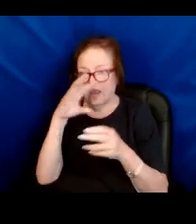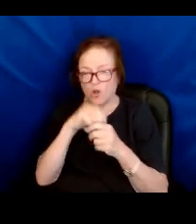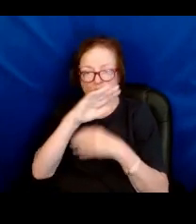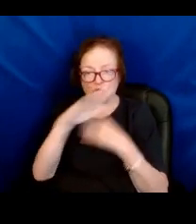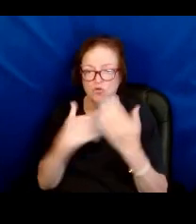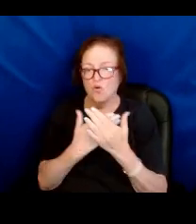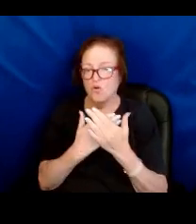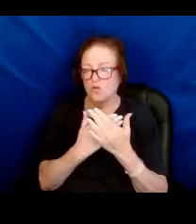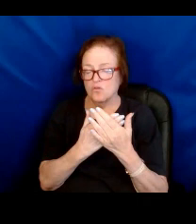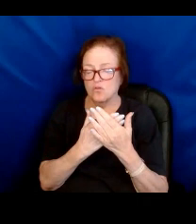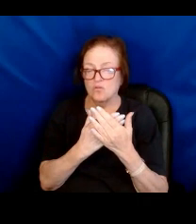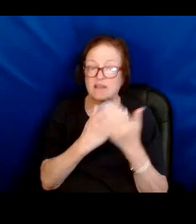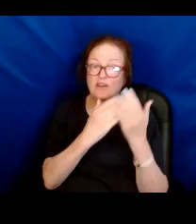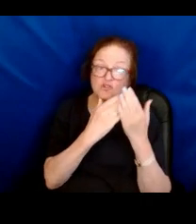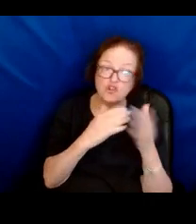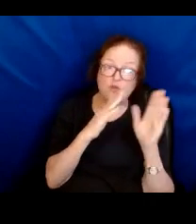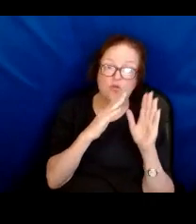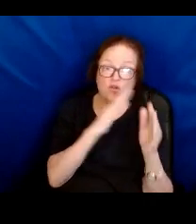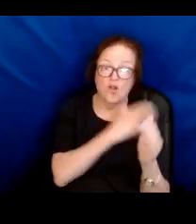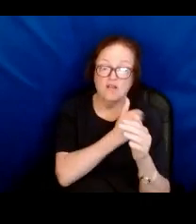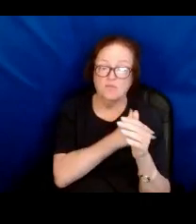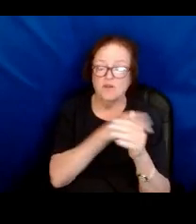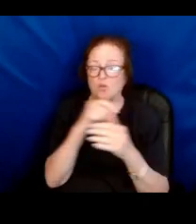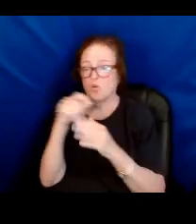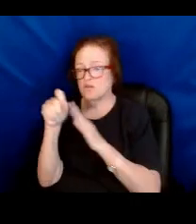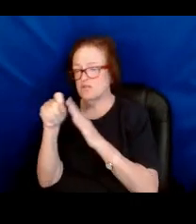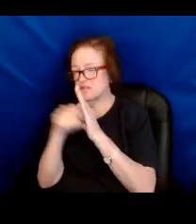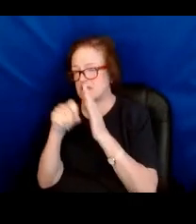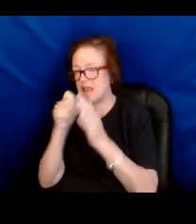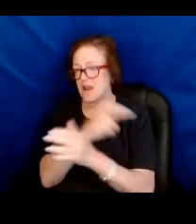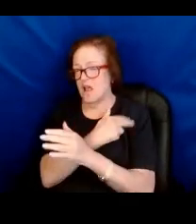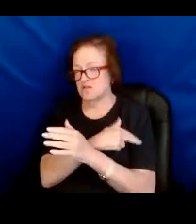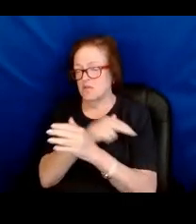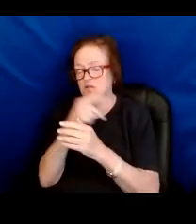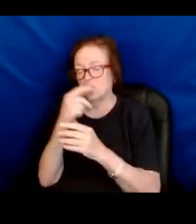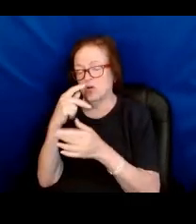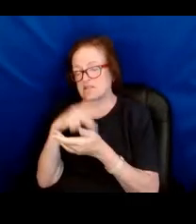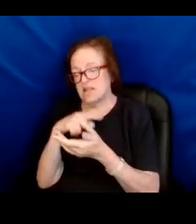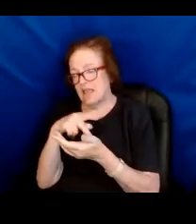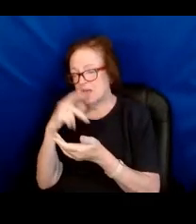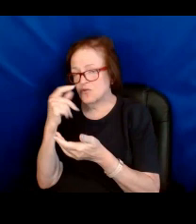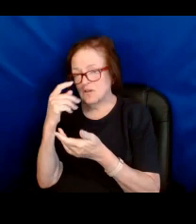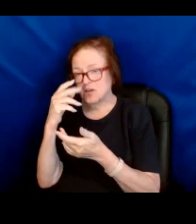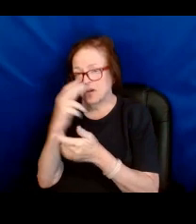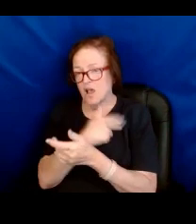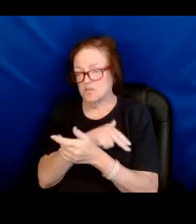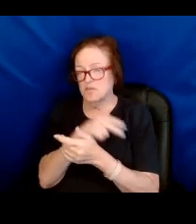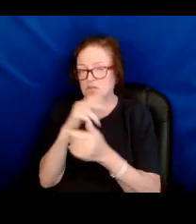a general hospital. And so it's a way to look at people that may be in what's often called a scatter